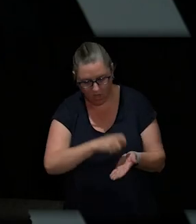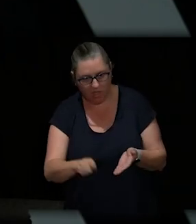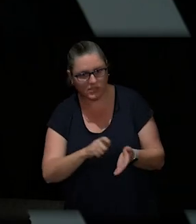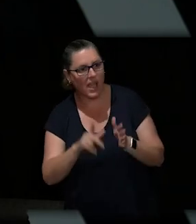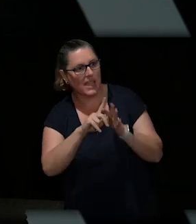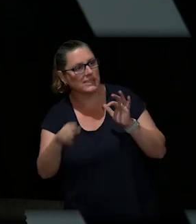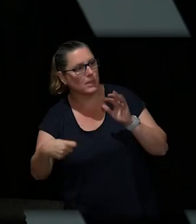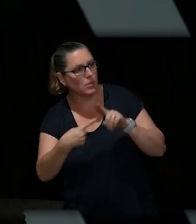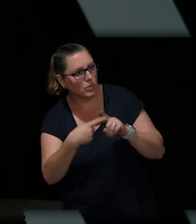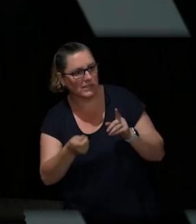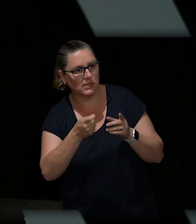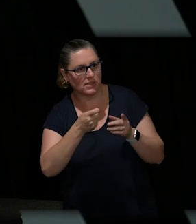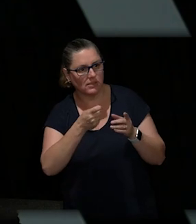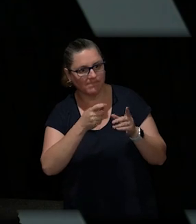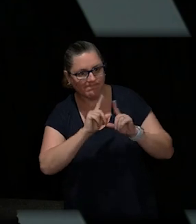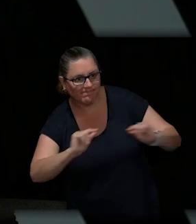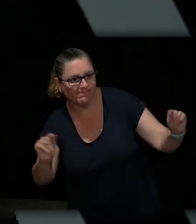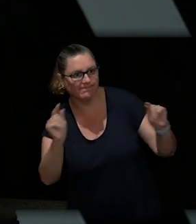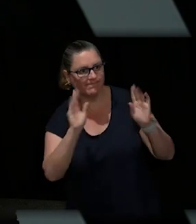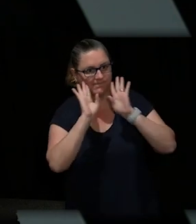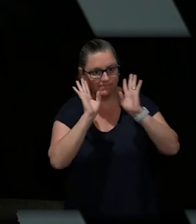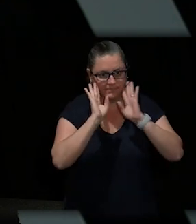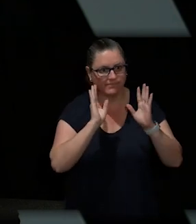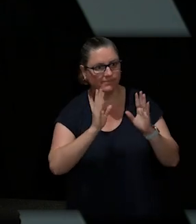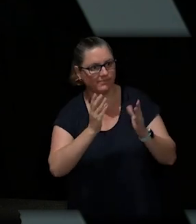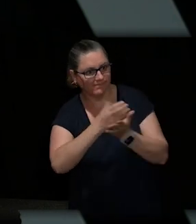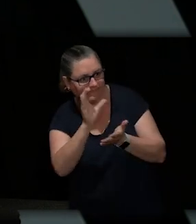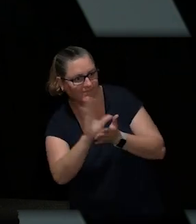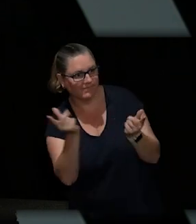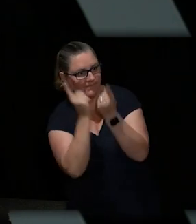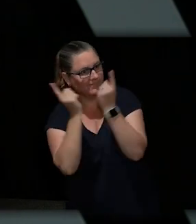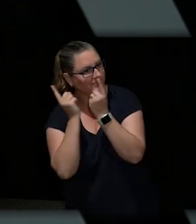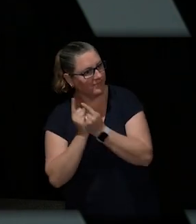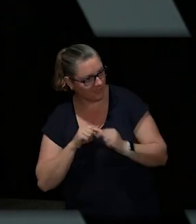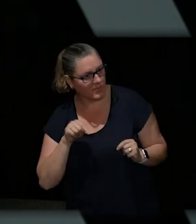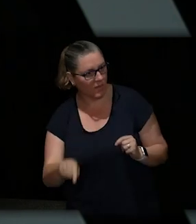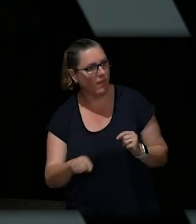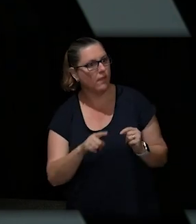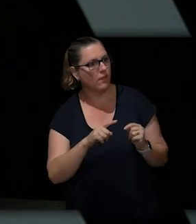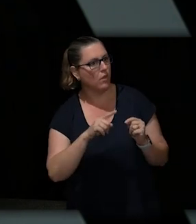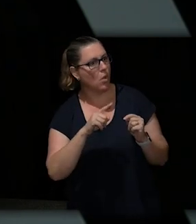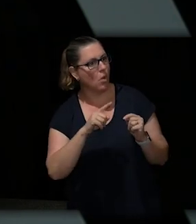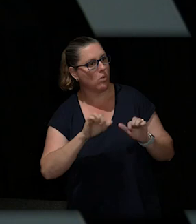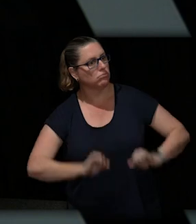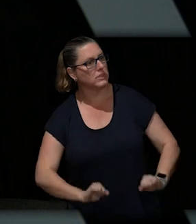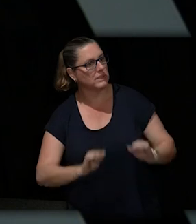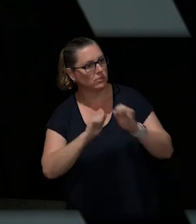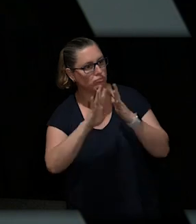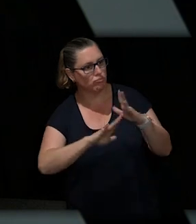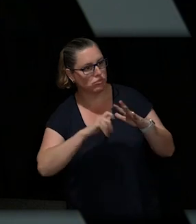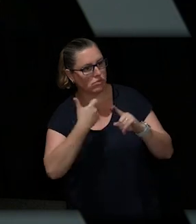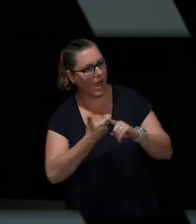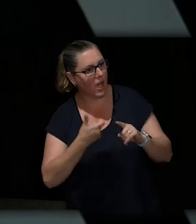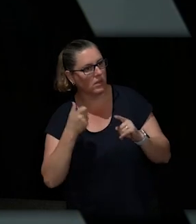President Barack Obama, and now the author of a fabulous book, West Winging It, My Time